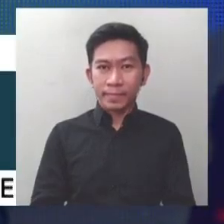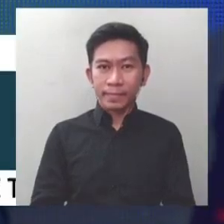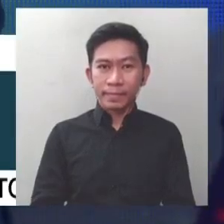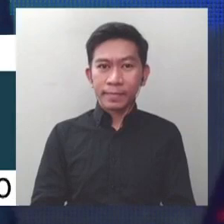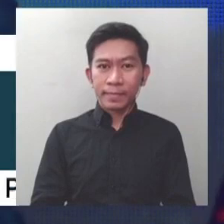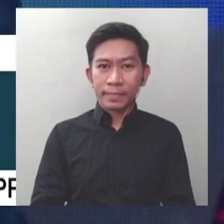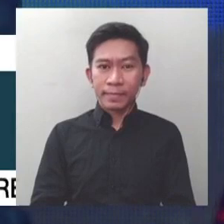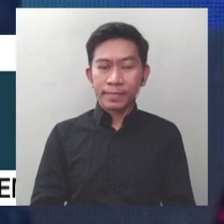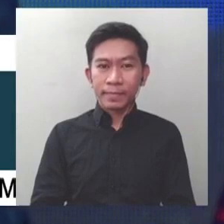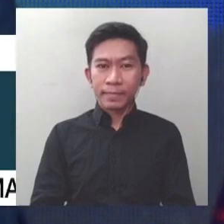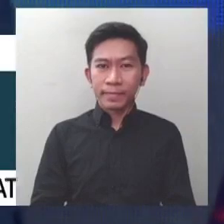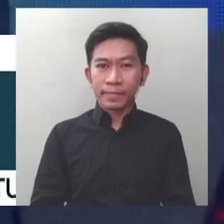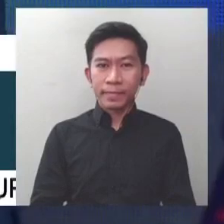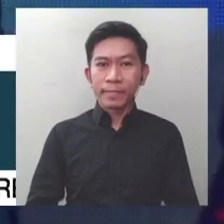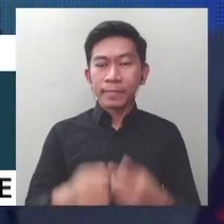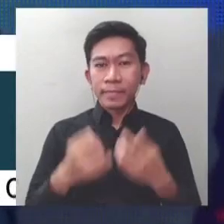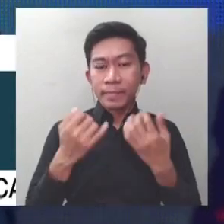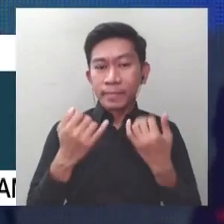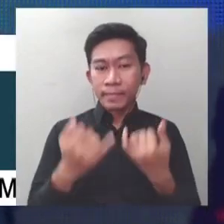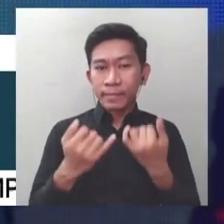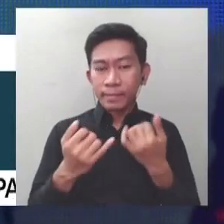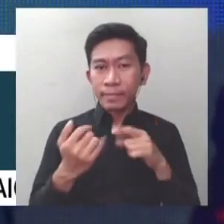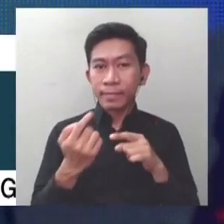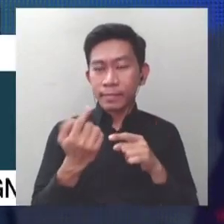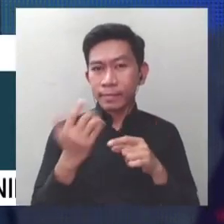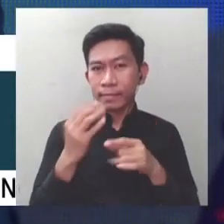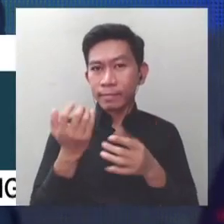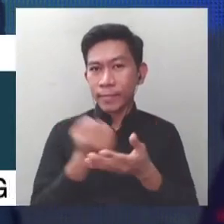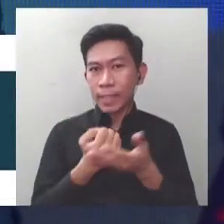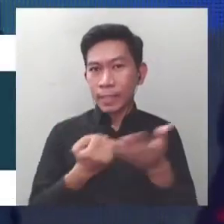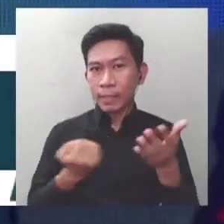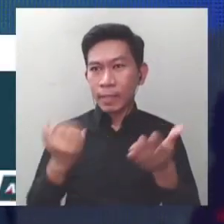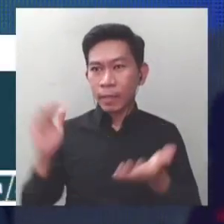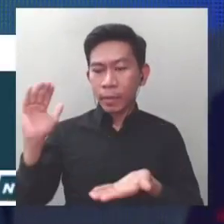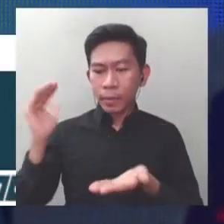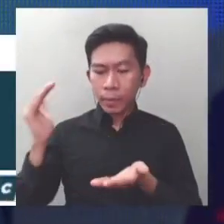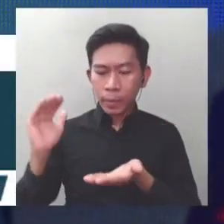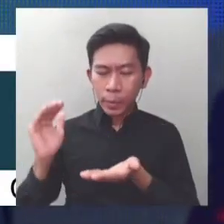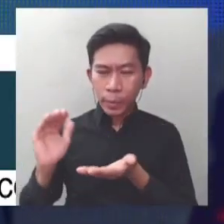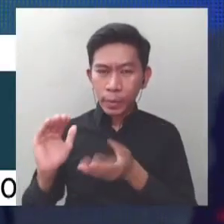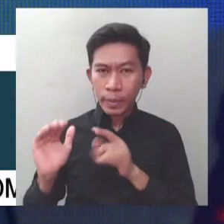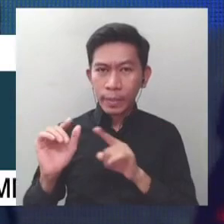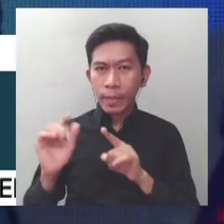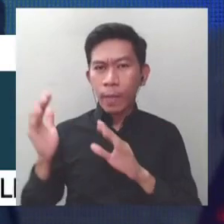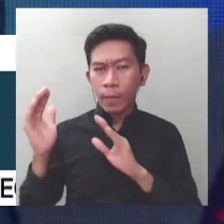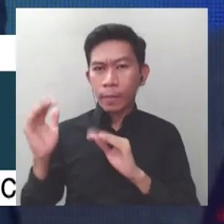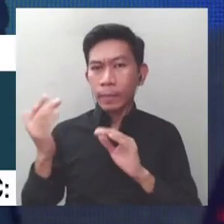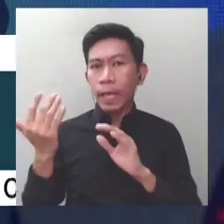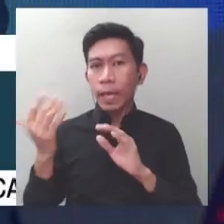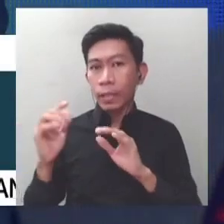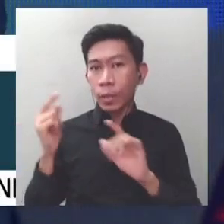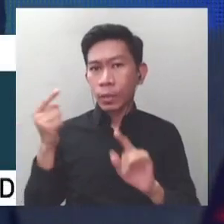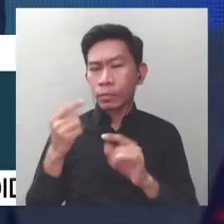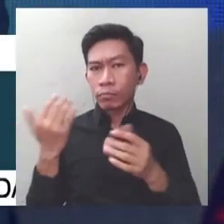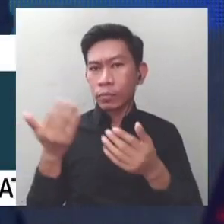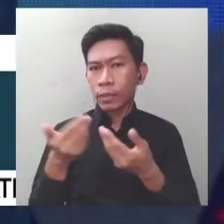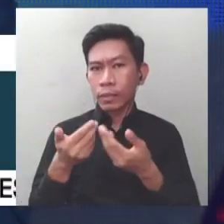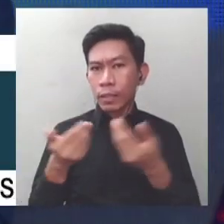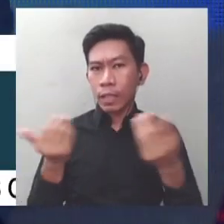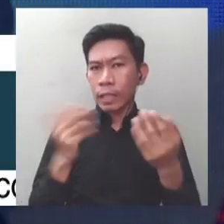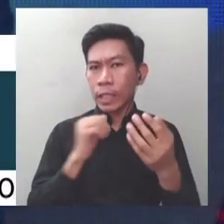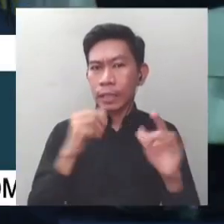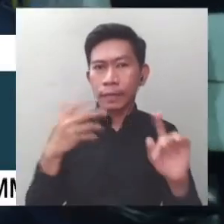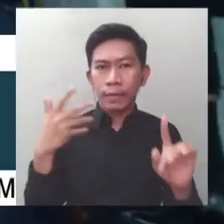demand, or supply chain shortages, the knock-on effect of regional instability has a very real effect